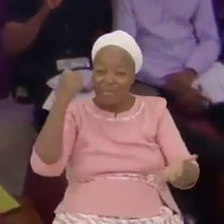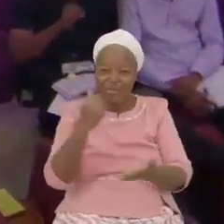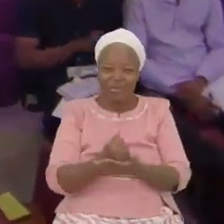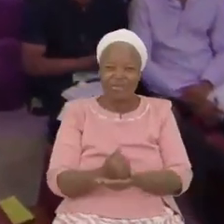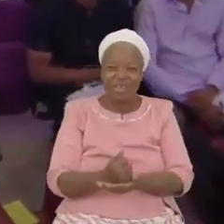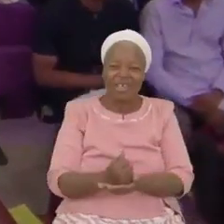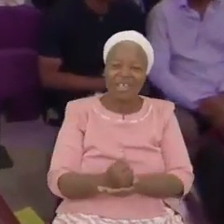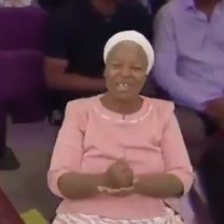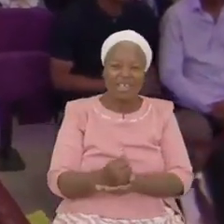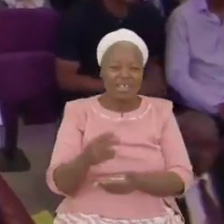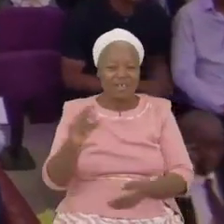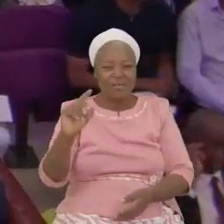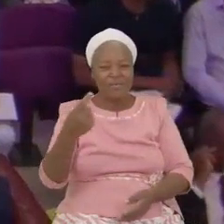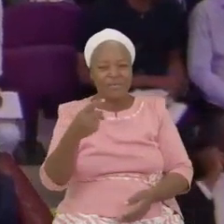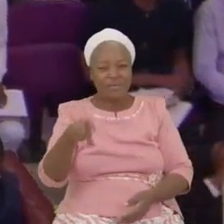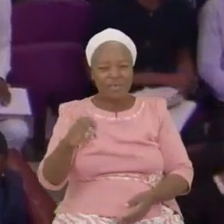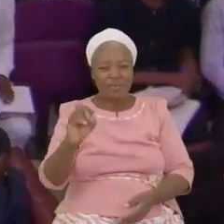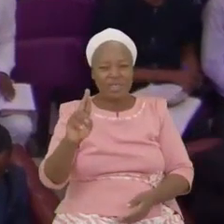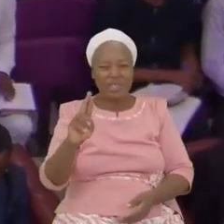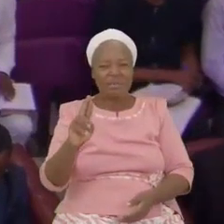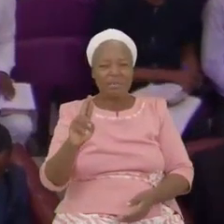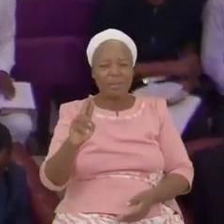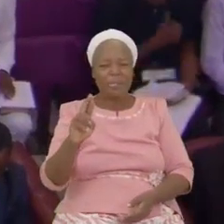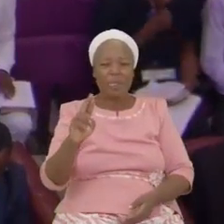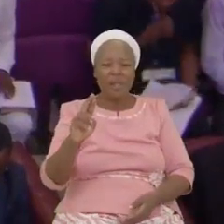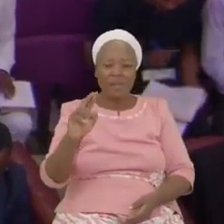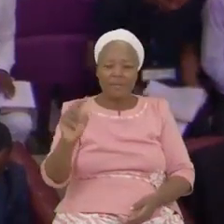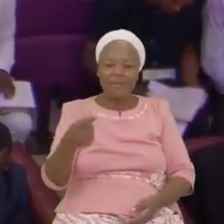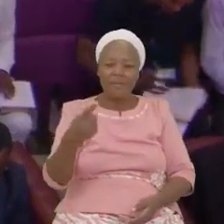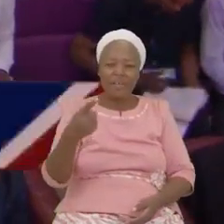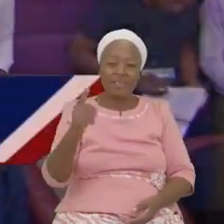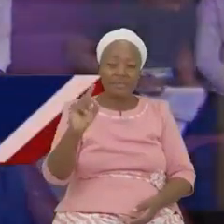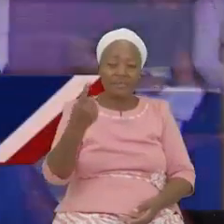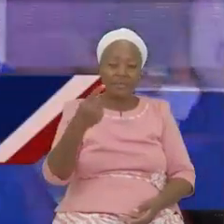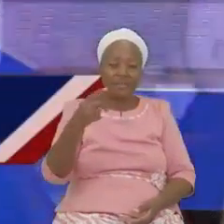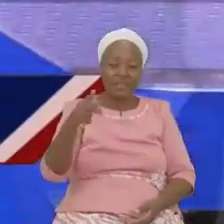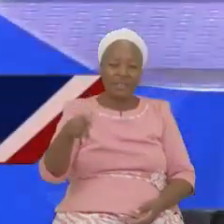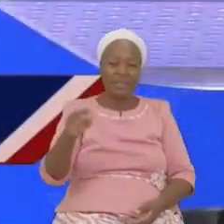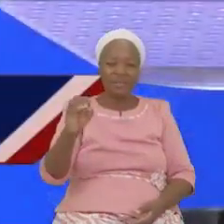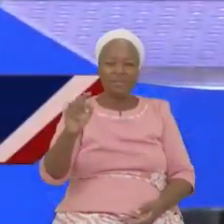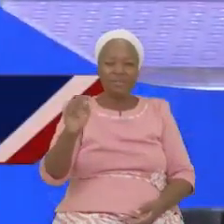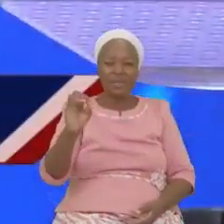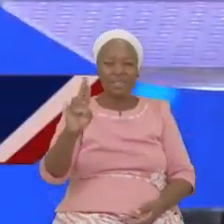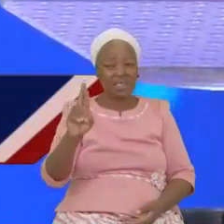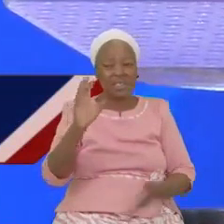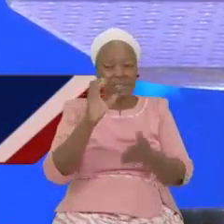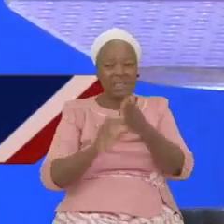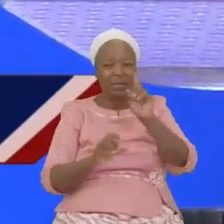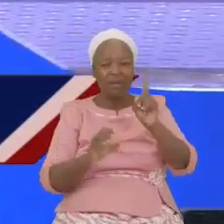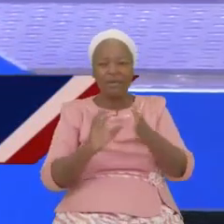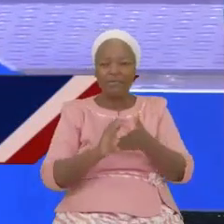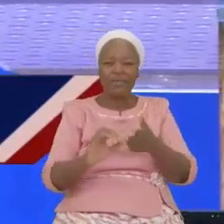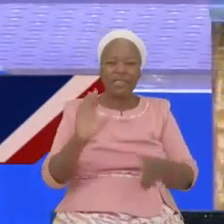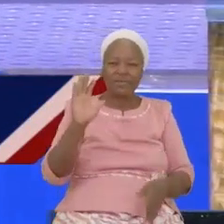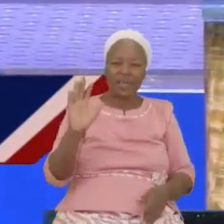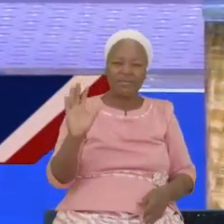look at 1 Peter chapter 1. I'm reading from verse 5. 1 Peter chapter 1. Looking at